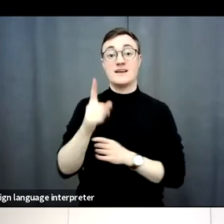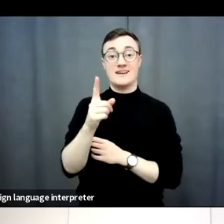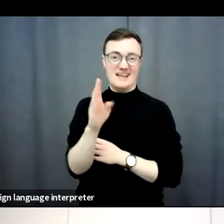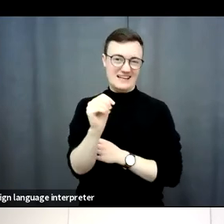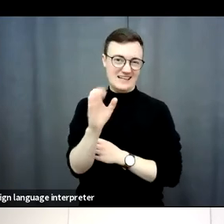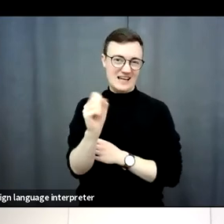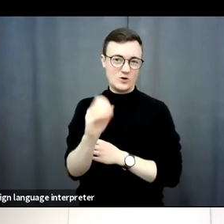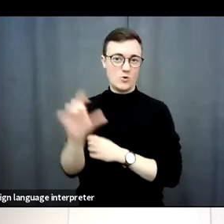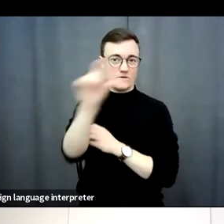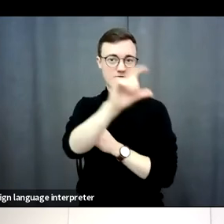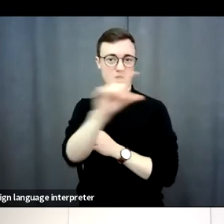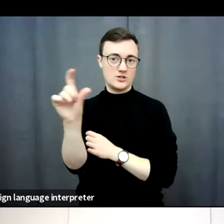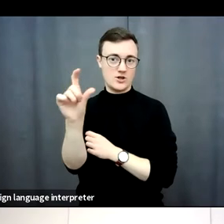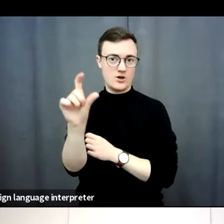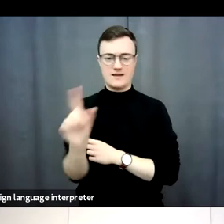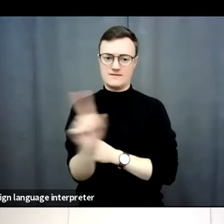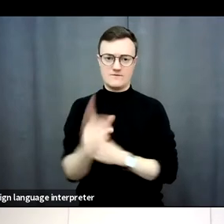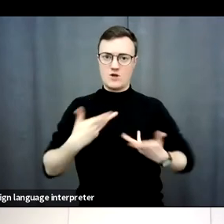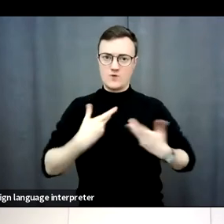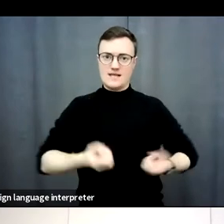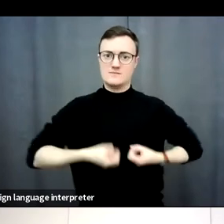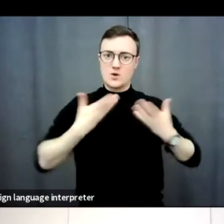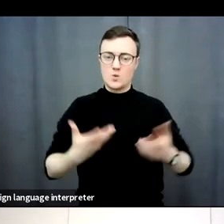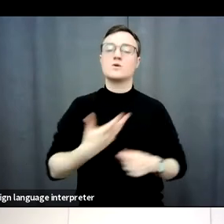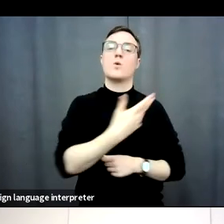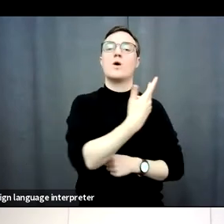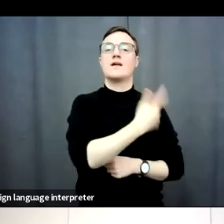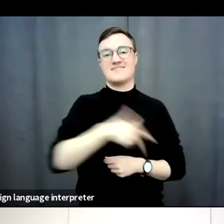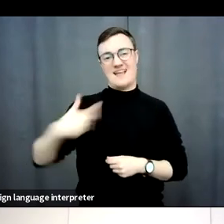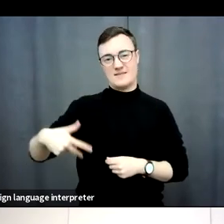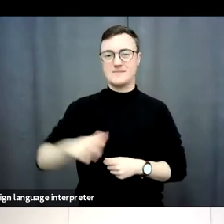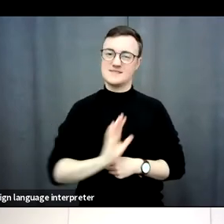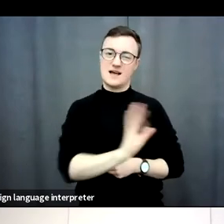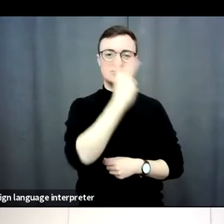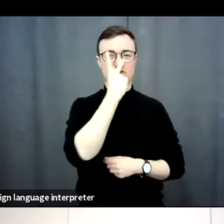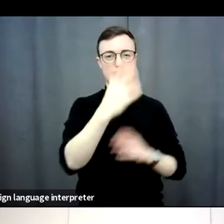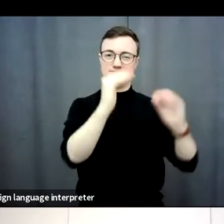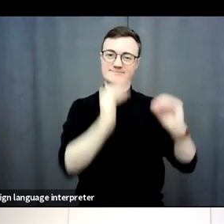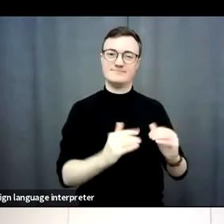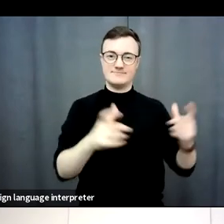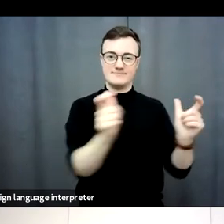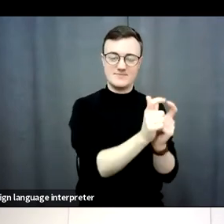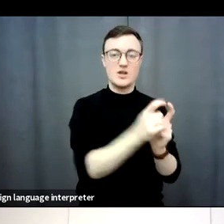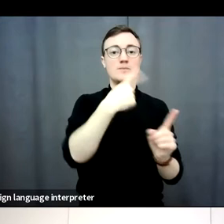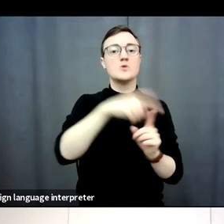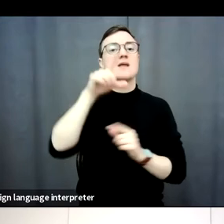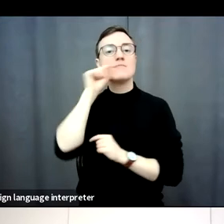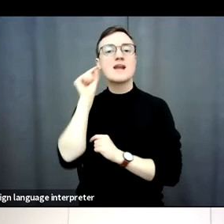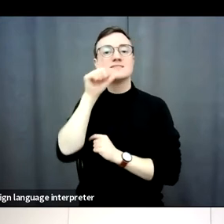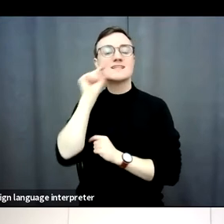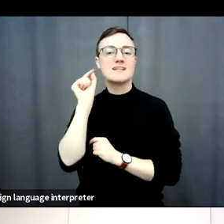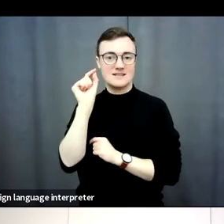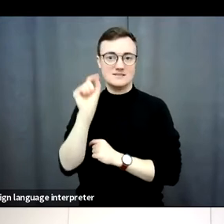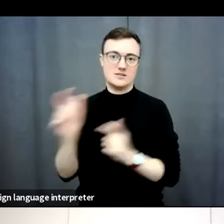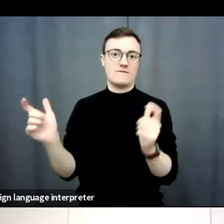the Danish organization and by the Brazilian organization, who came up with a prototype with